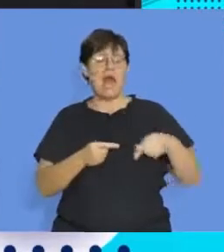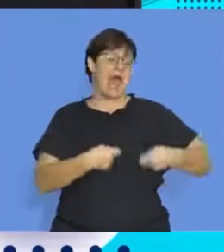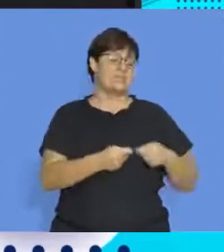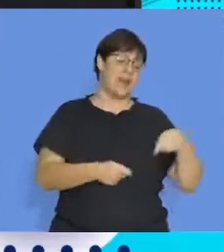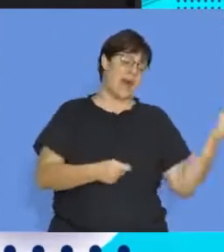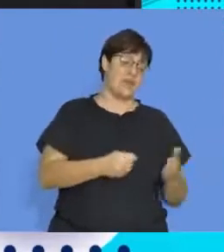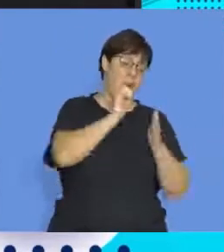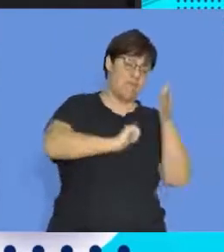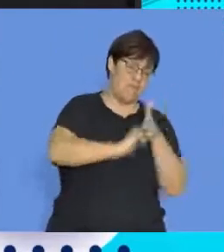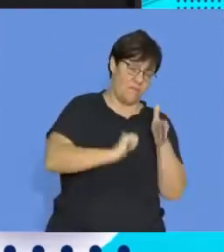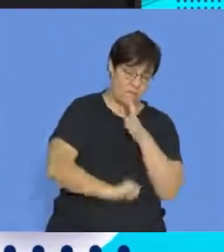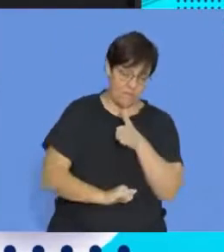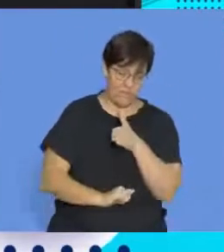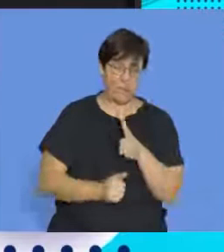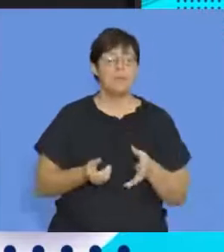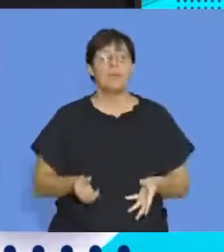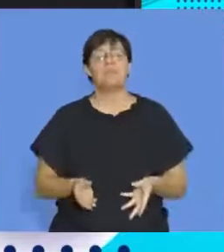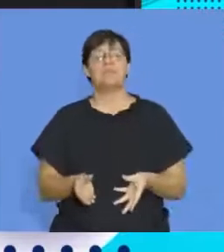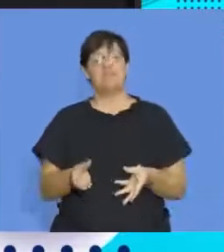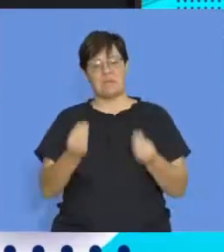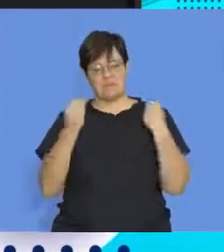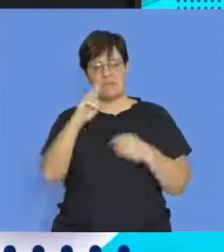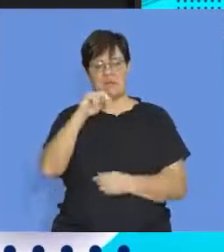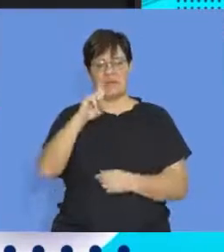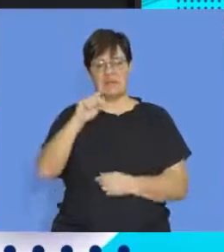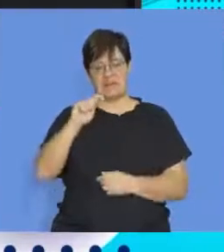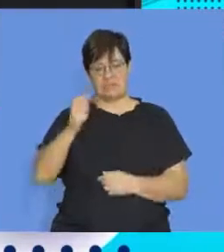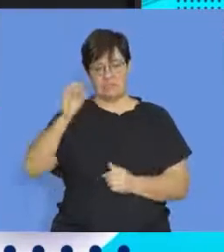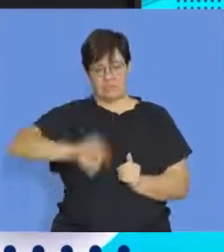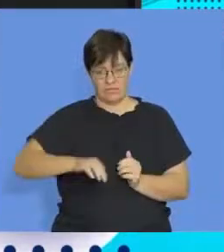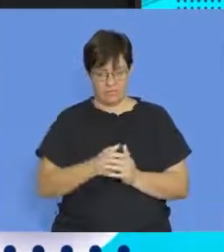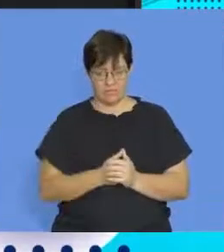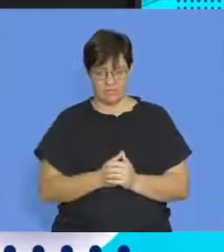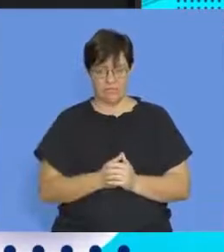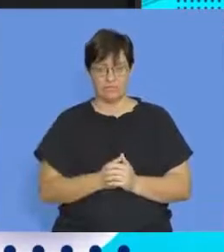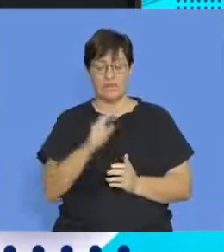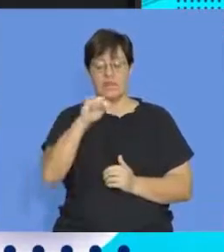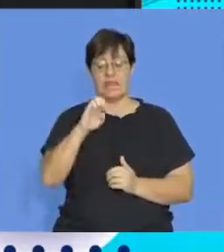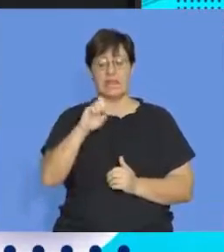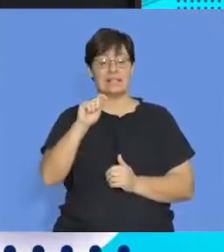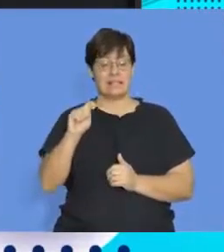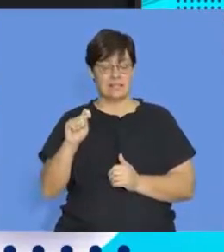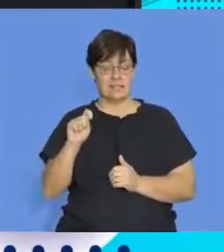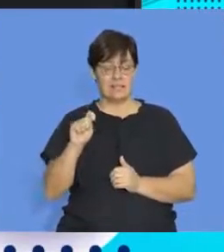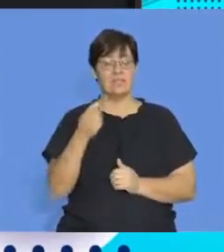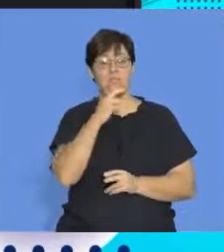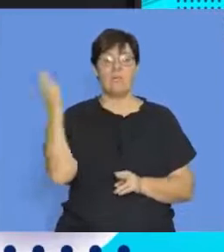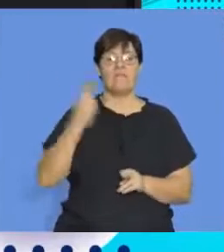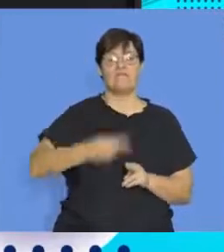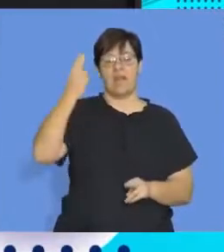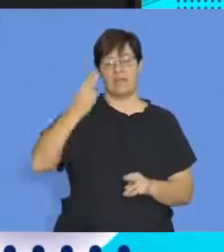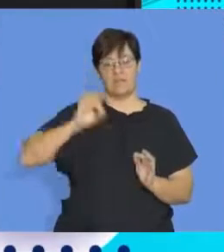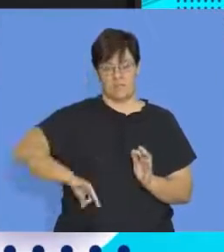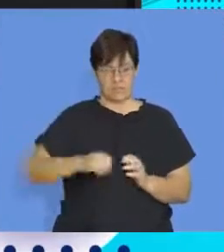other expenses, I am able to work out my net profit. Remember the word net, your